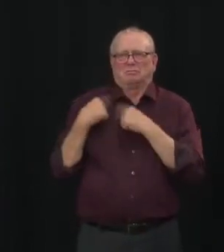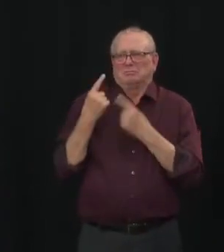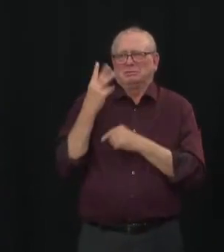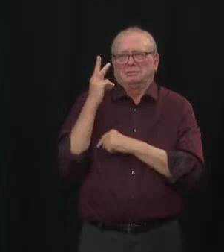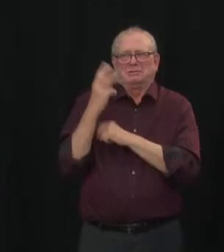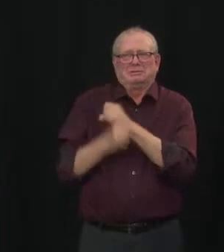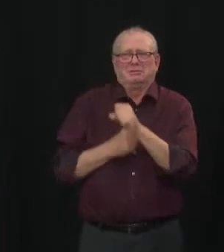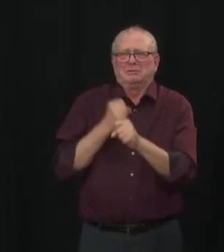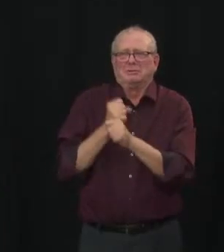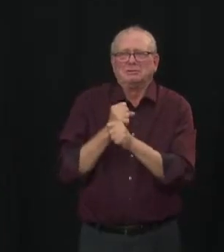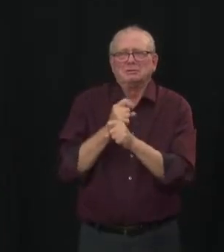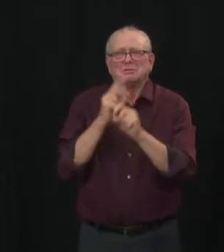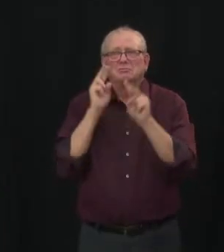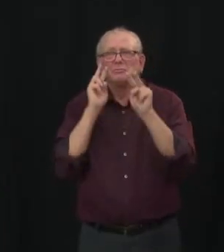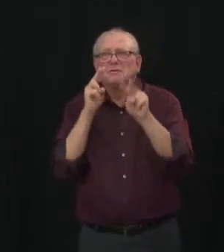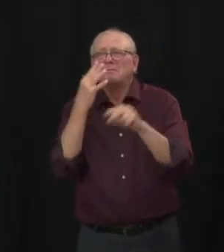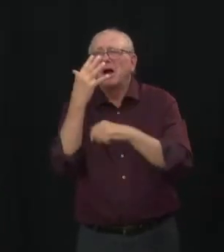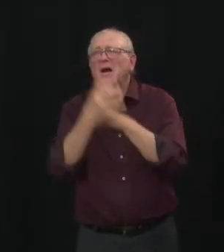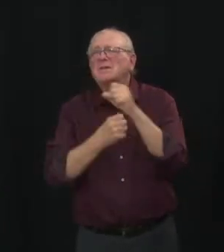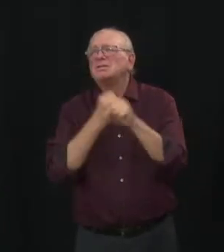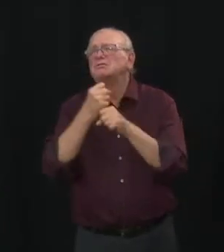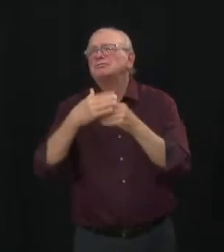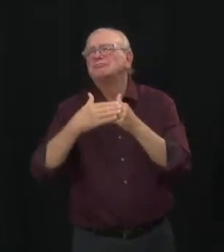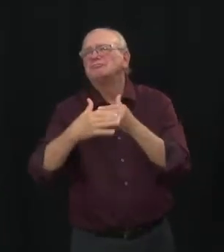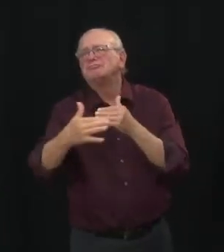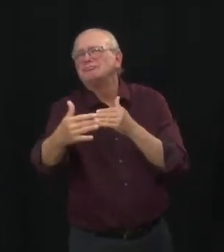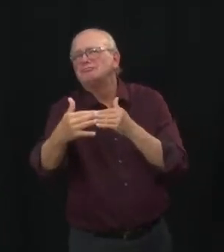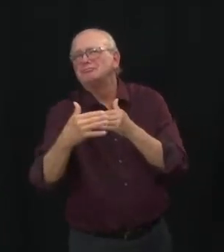can consistently drive this change over the next 5 years.